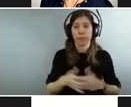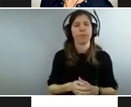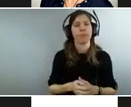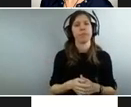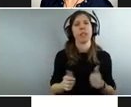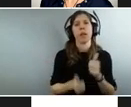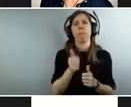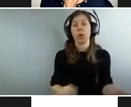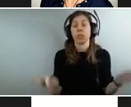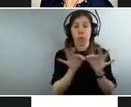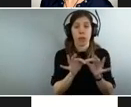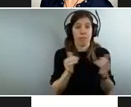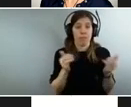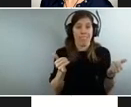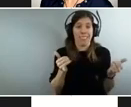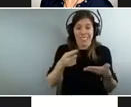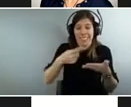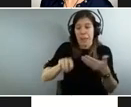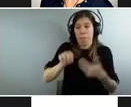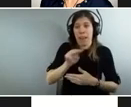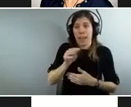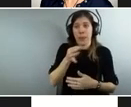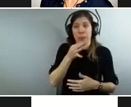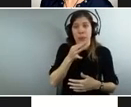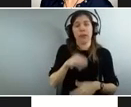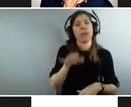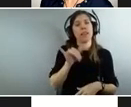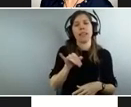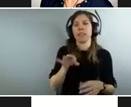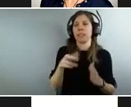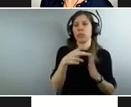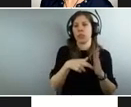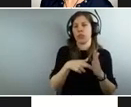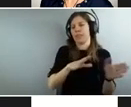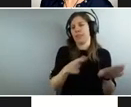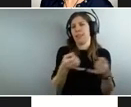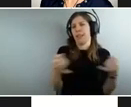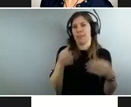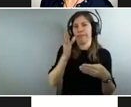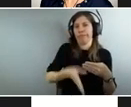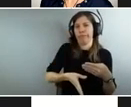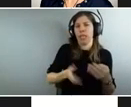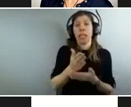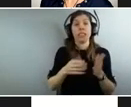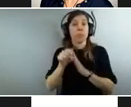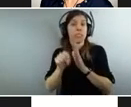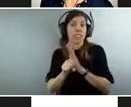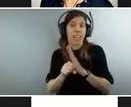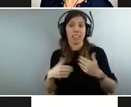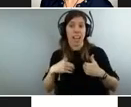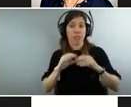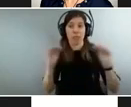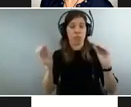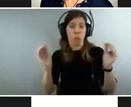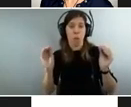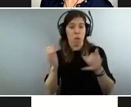that's coming up right now is Monday, and that is the voter registration deadline. Some states do not have a voter